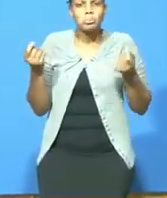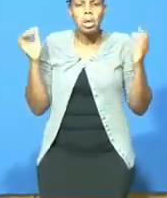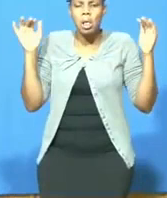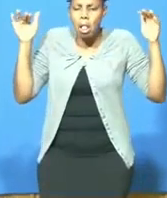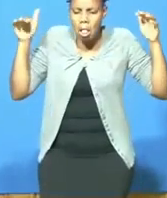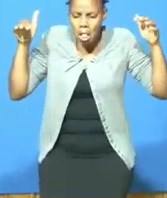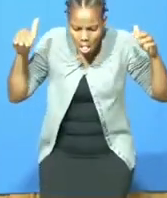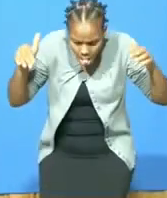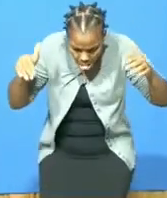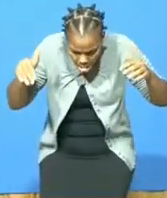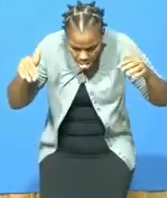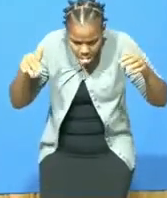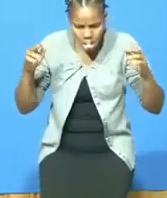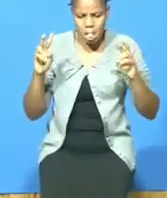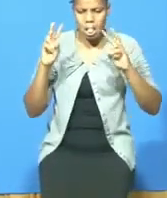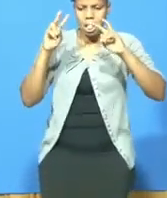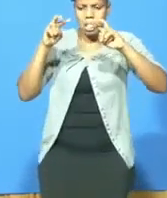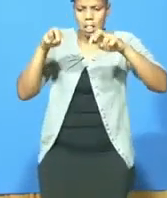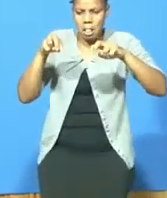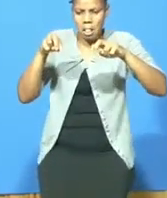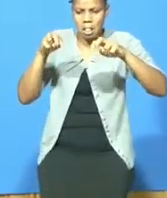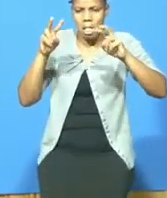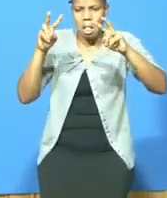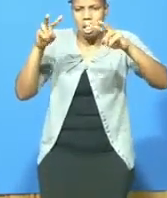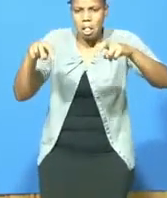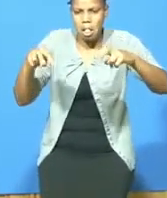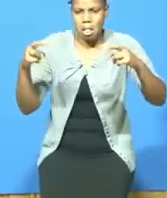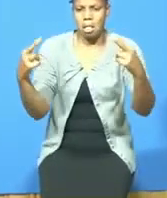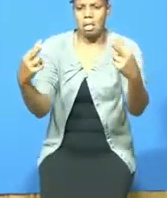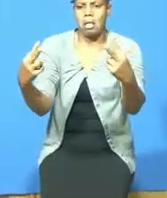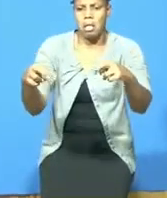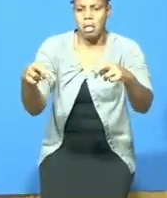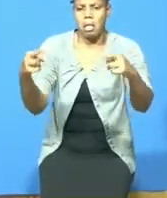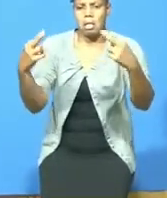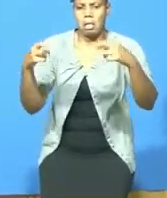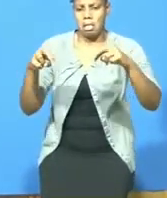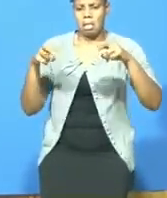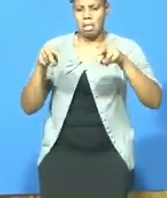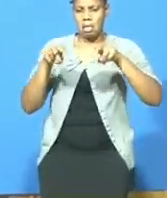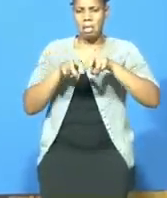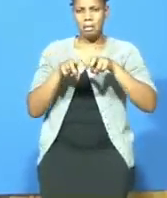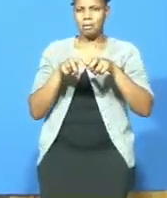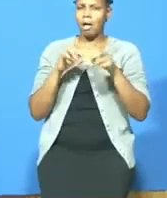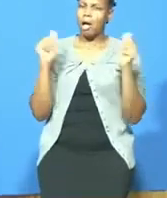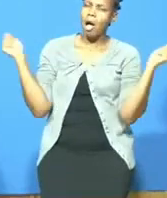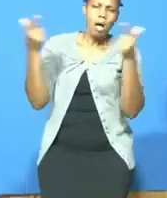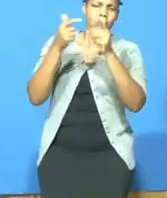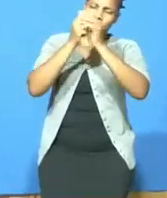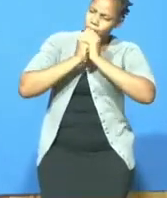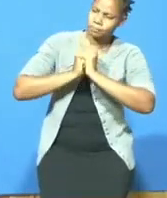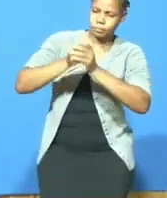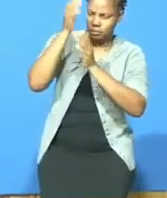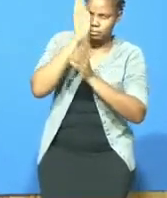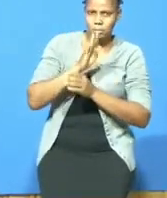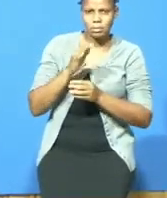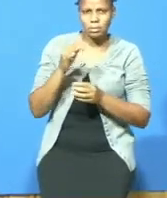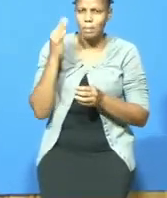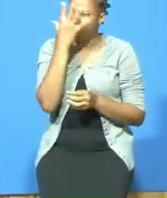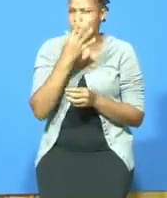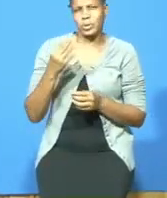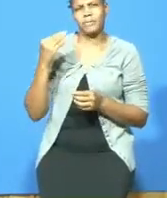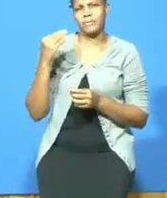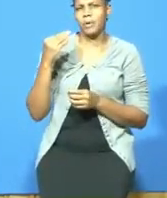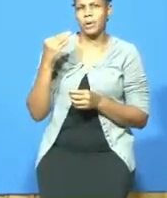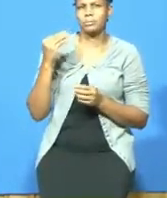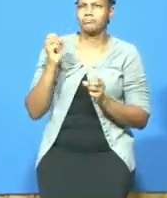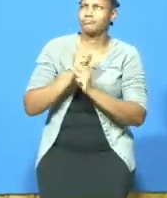faces before the throne and worship God. What a beautiful sight. 24 elders. And